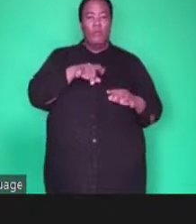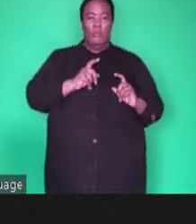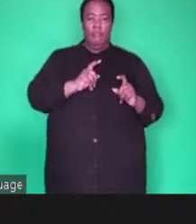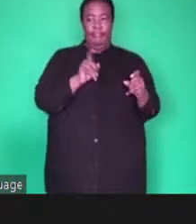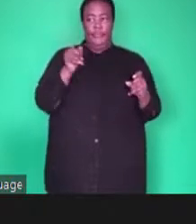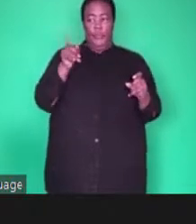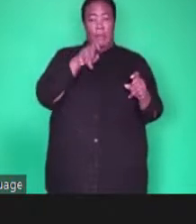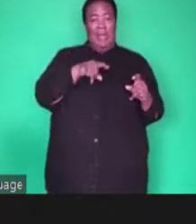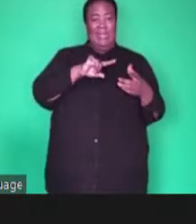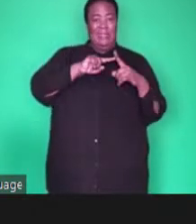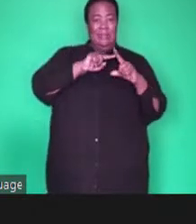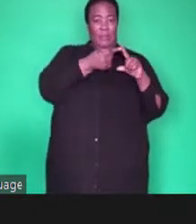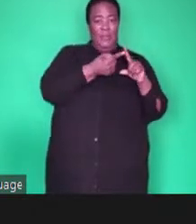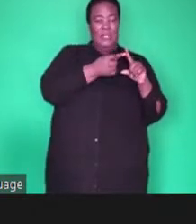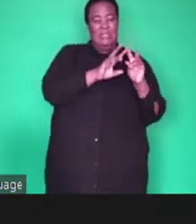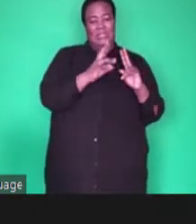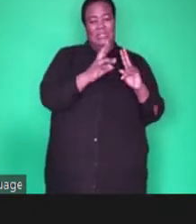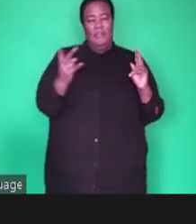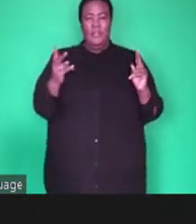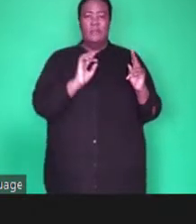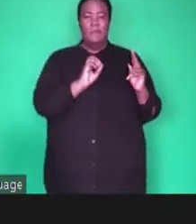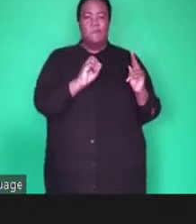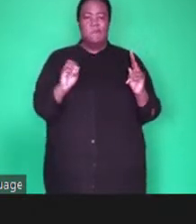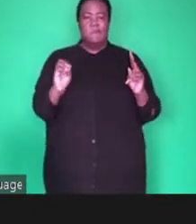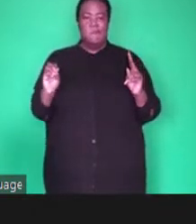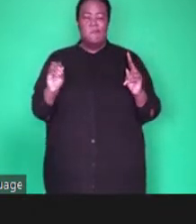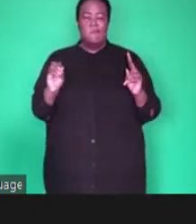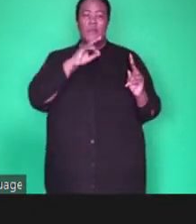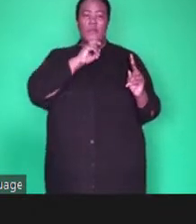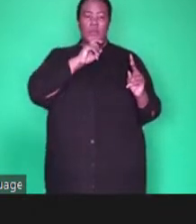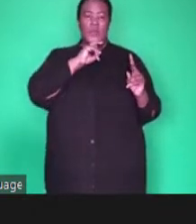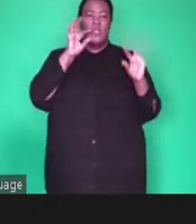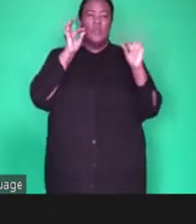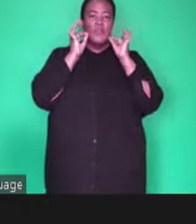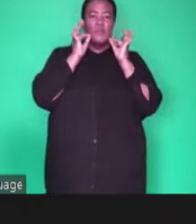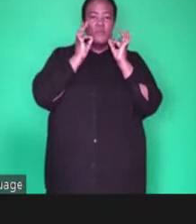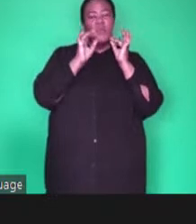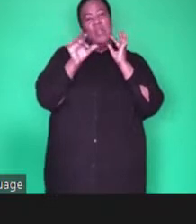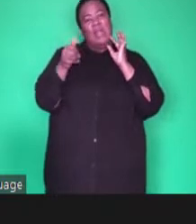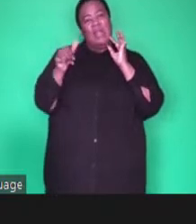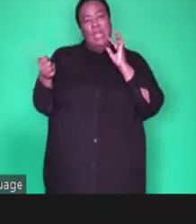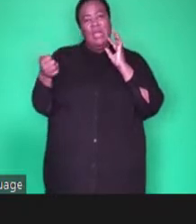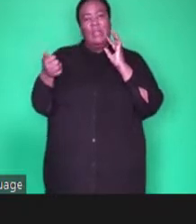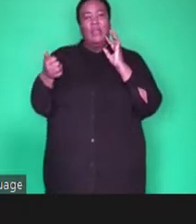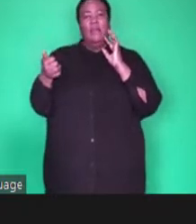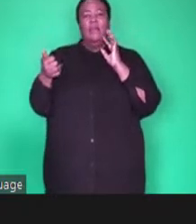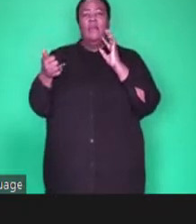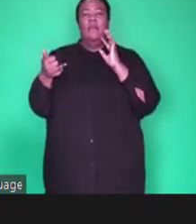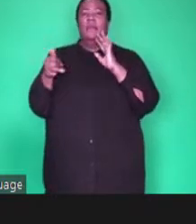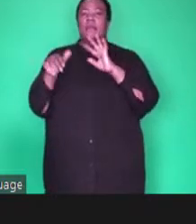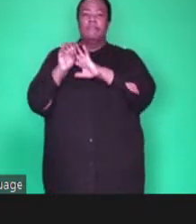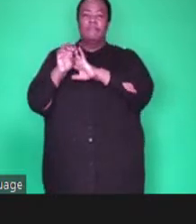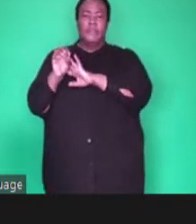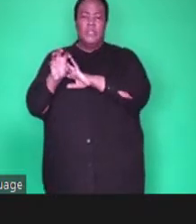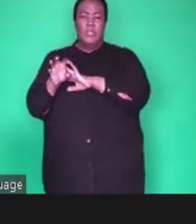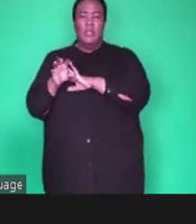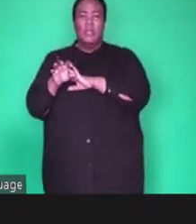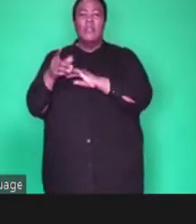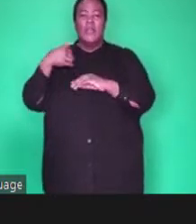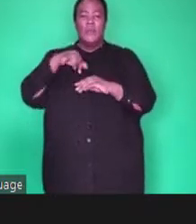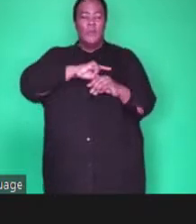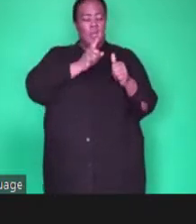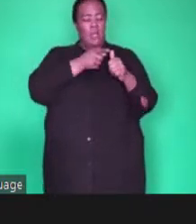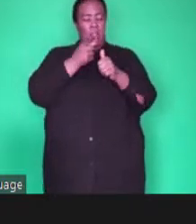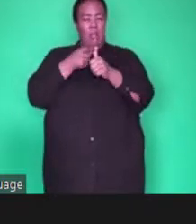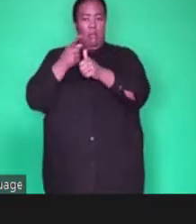that these differences in usage of Facebook or other platforms can also be quantified and can potentially